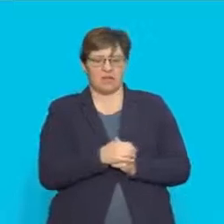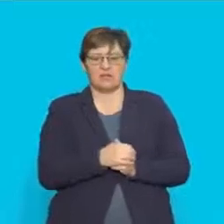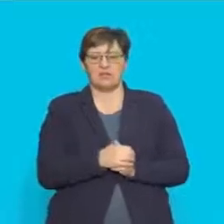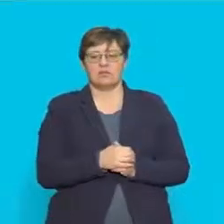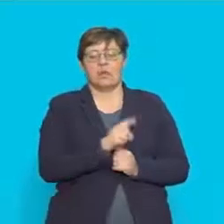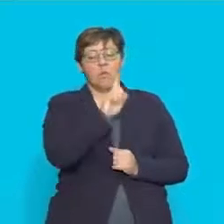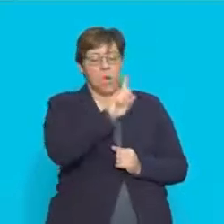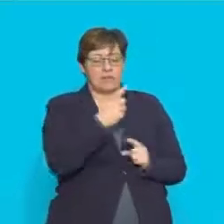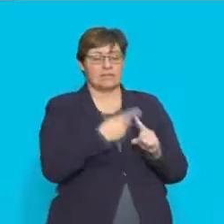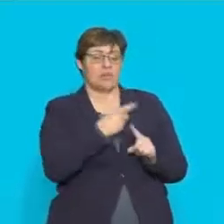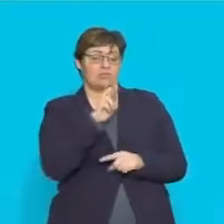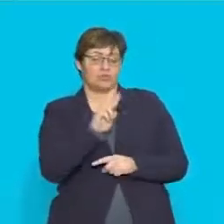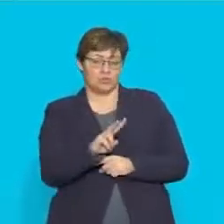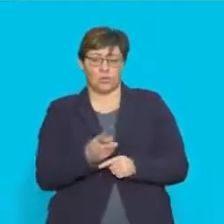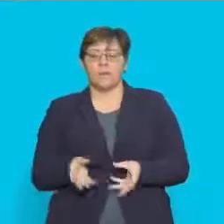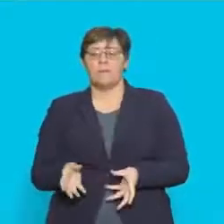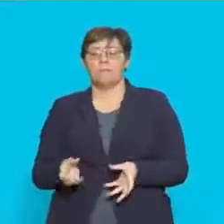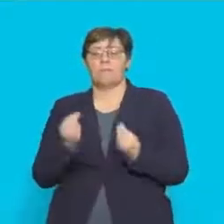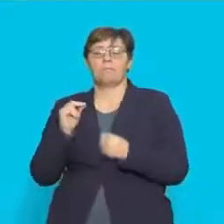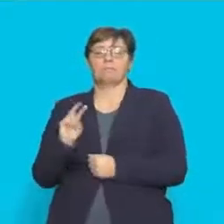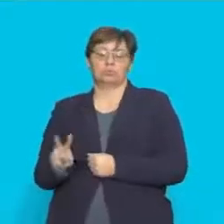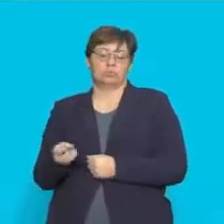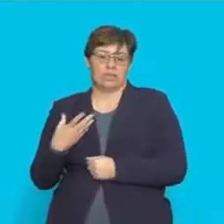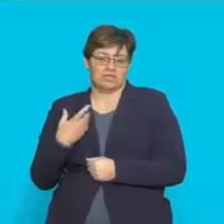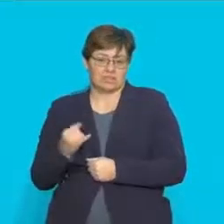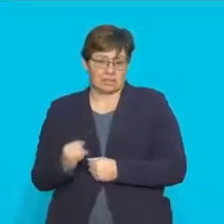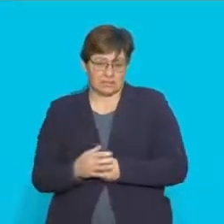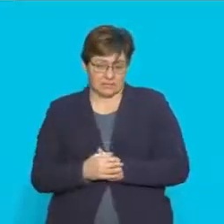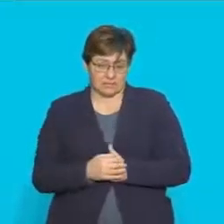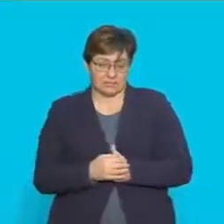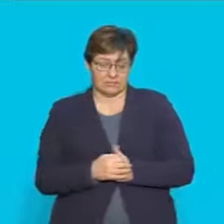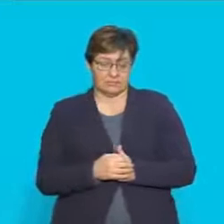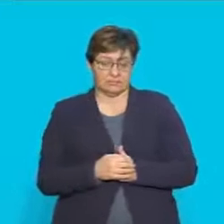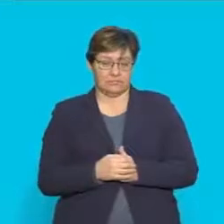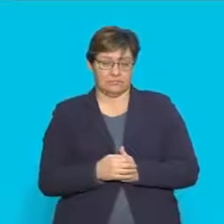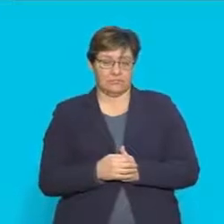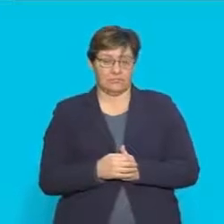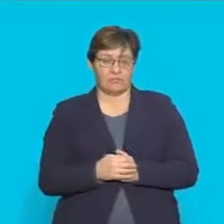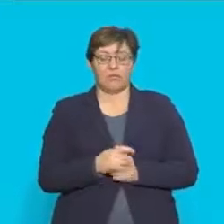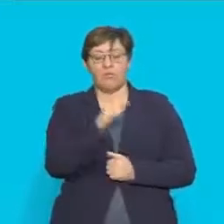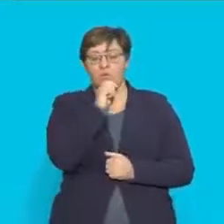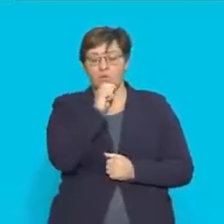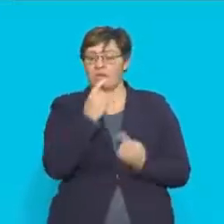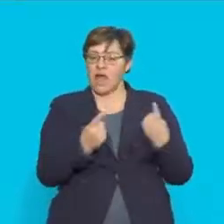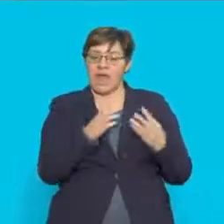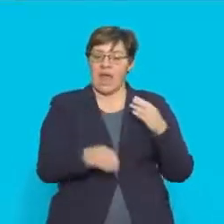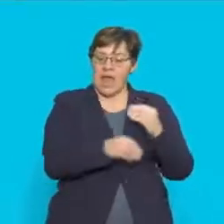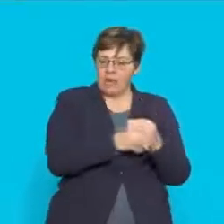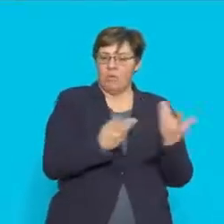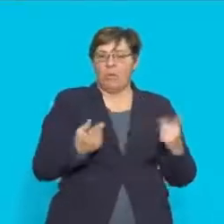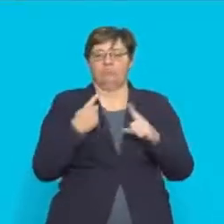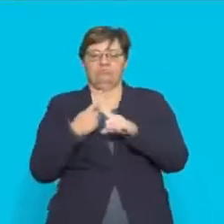can multiply this by 2, and it will still give me 2, right? So I can use either addition